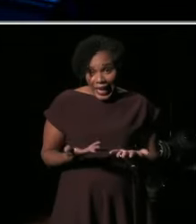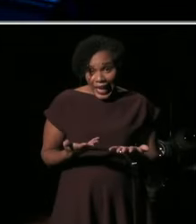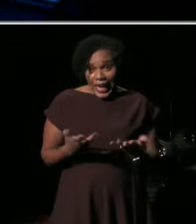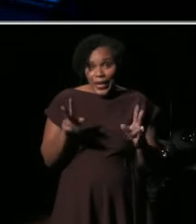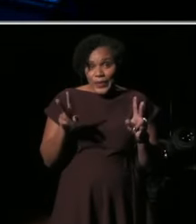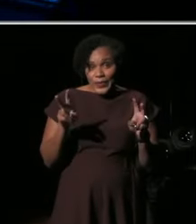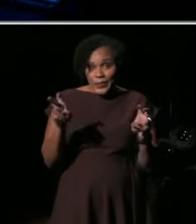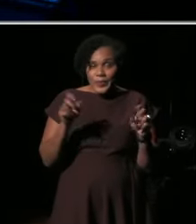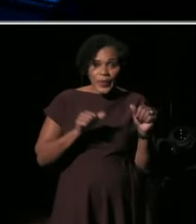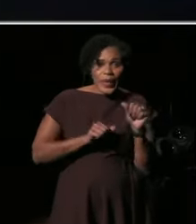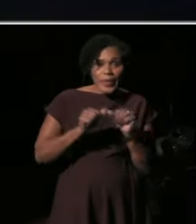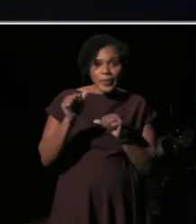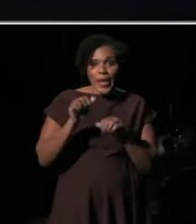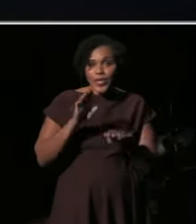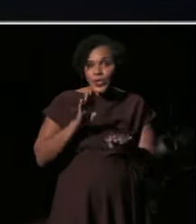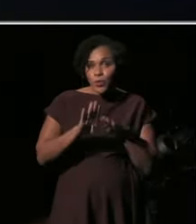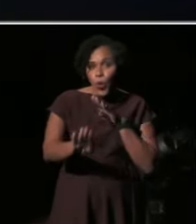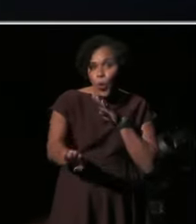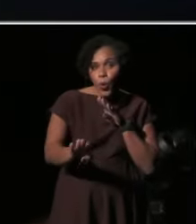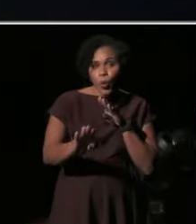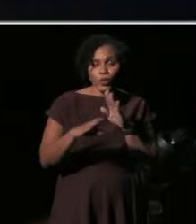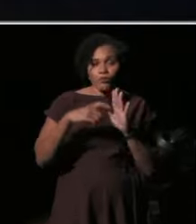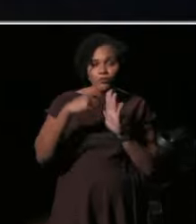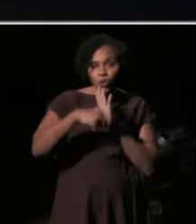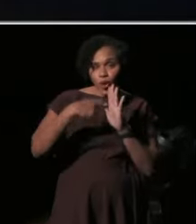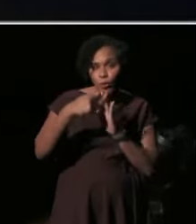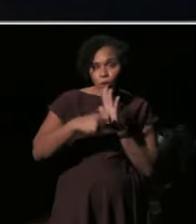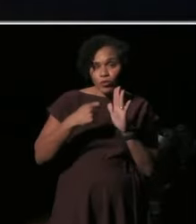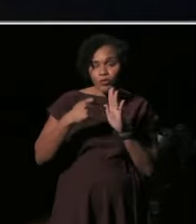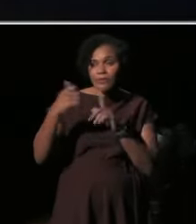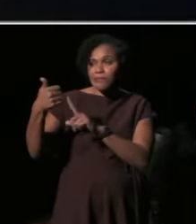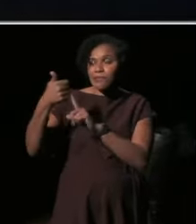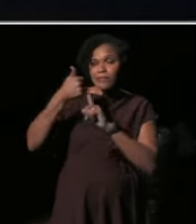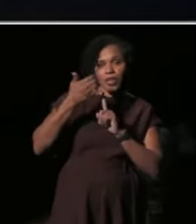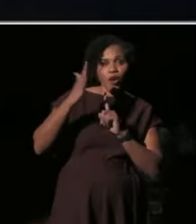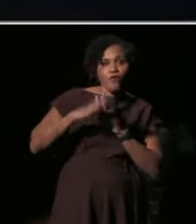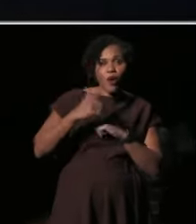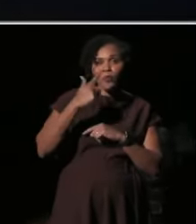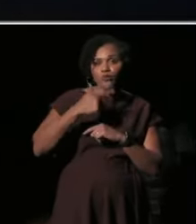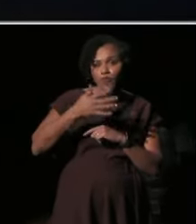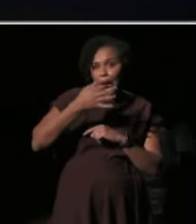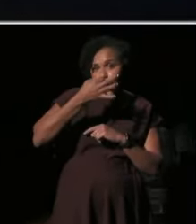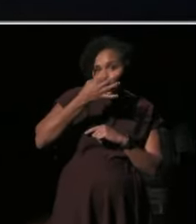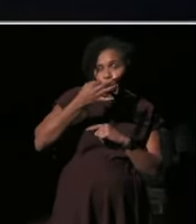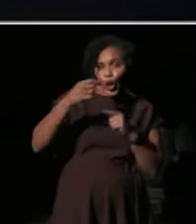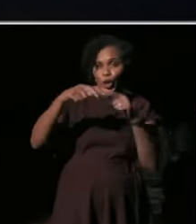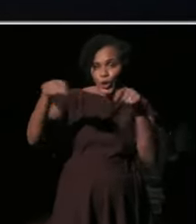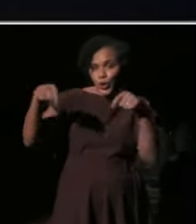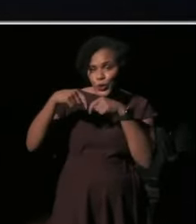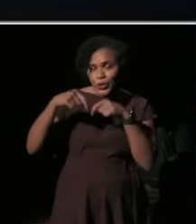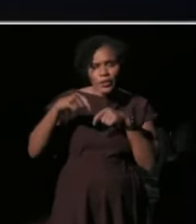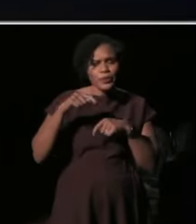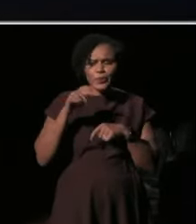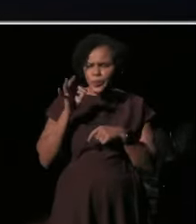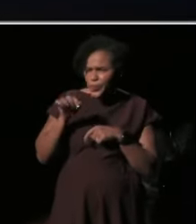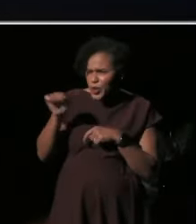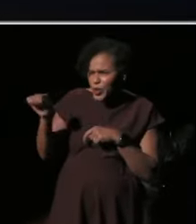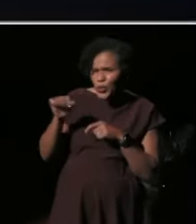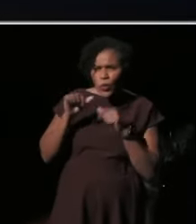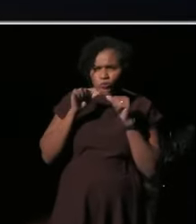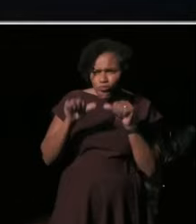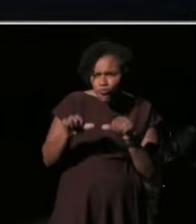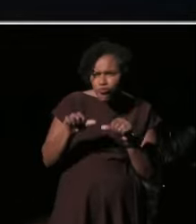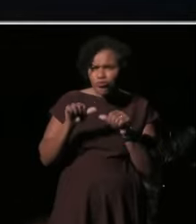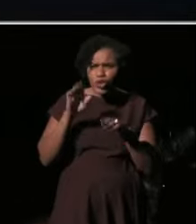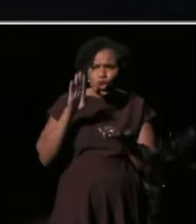our best sports documentary, sponsored by Red Bull Studios. So what's your favourite sports documentary?